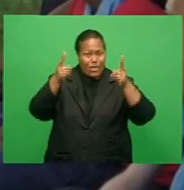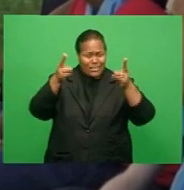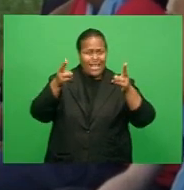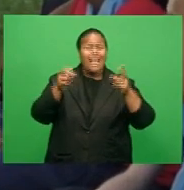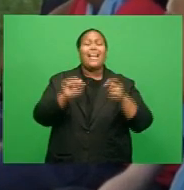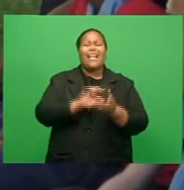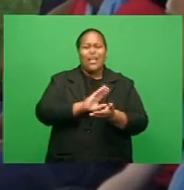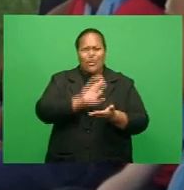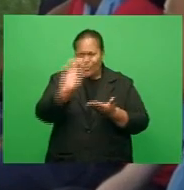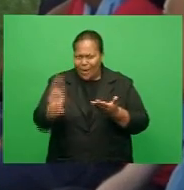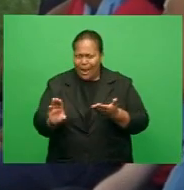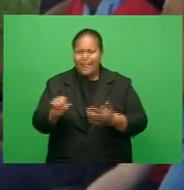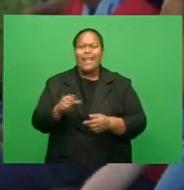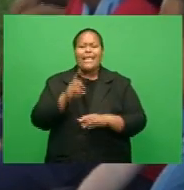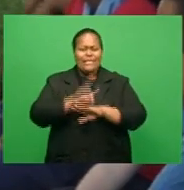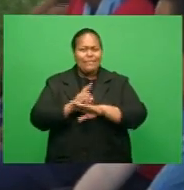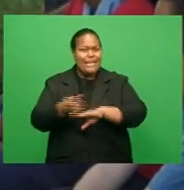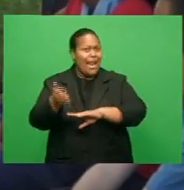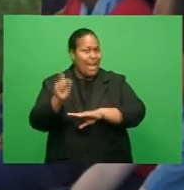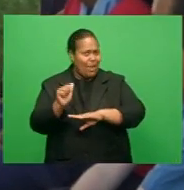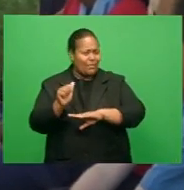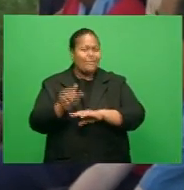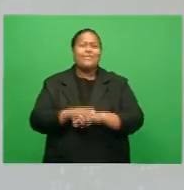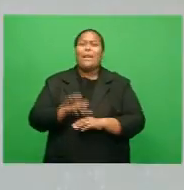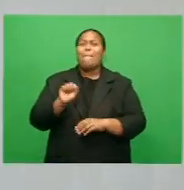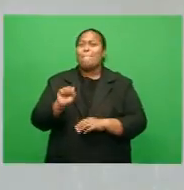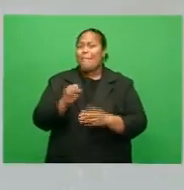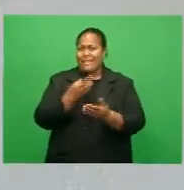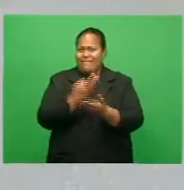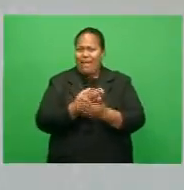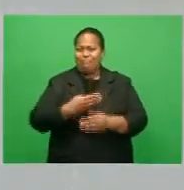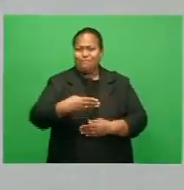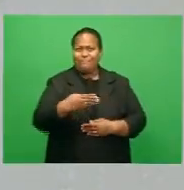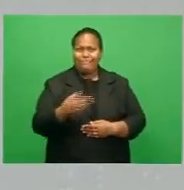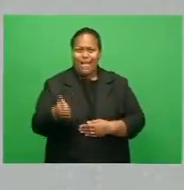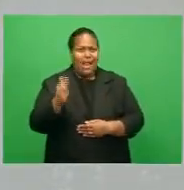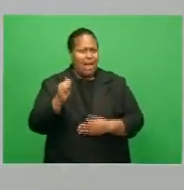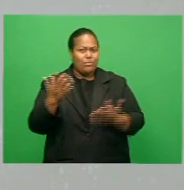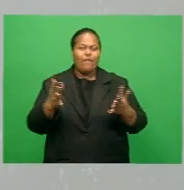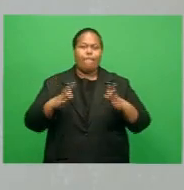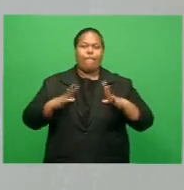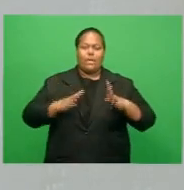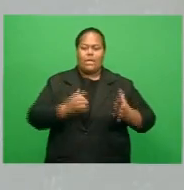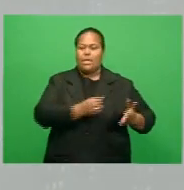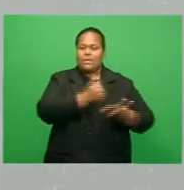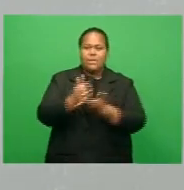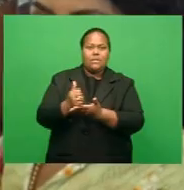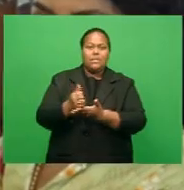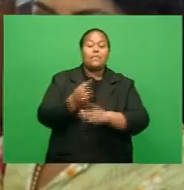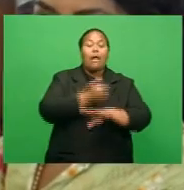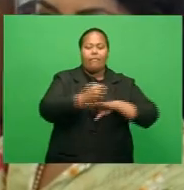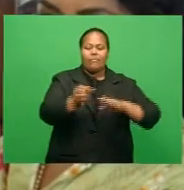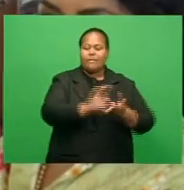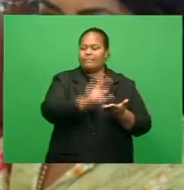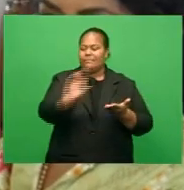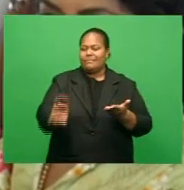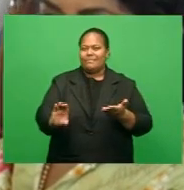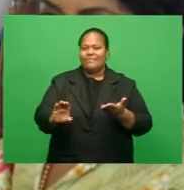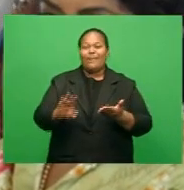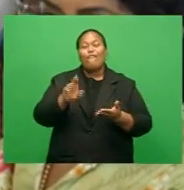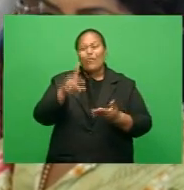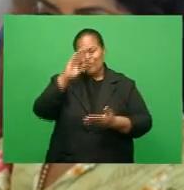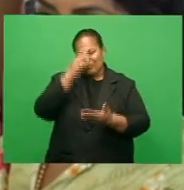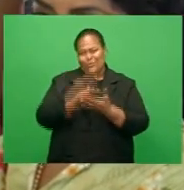bus fare allowance and the free TEL scholarships are some of the assistance offered by government to students with disabilities. Kelly